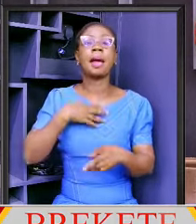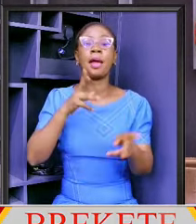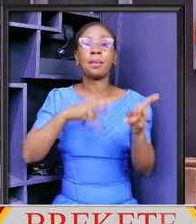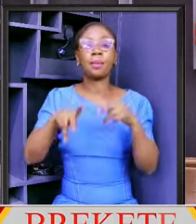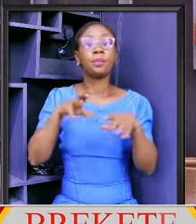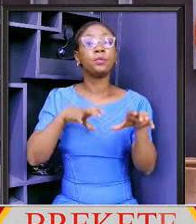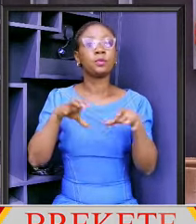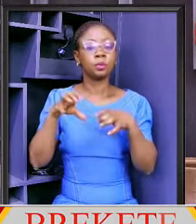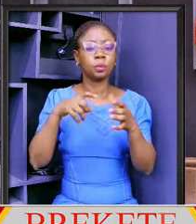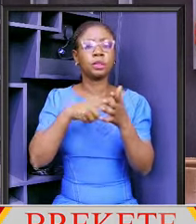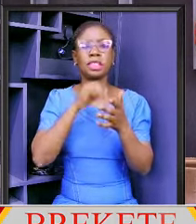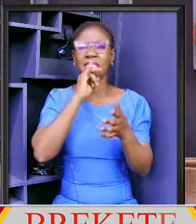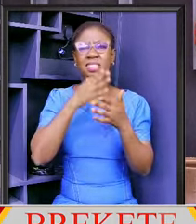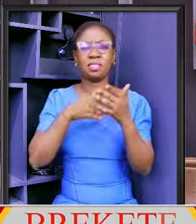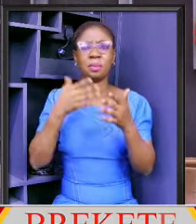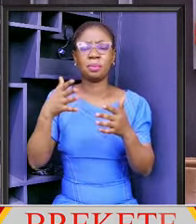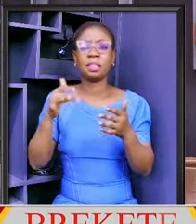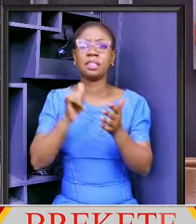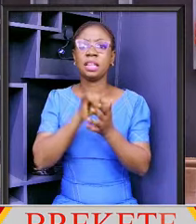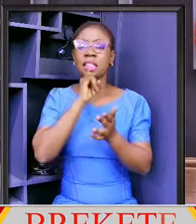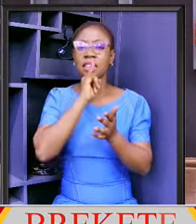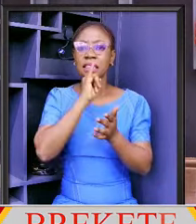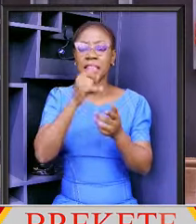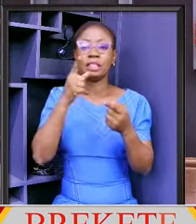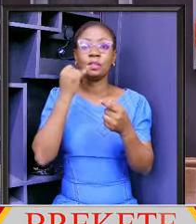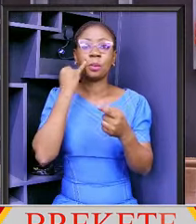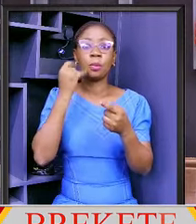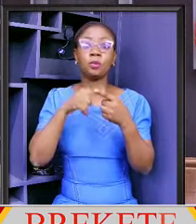It's not something where it's supposed to be daily thing.